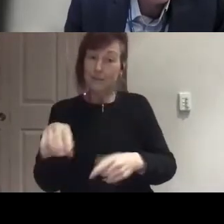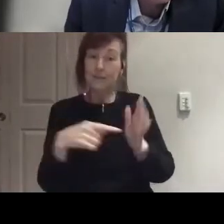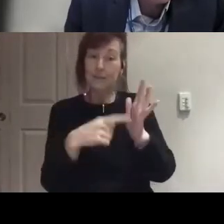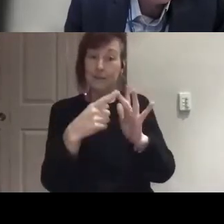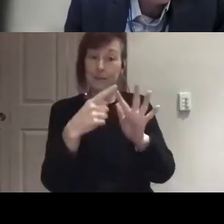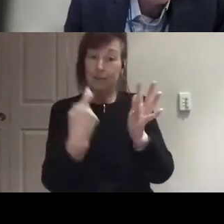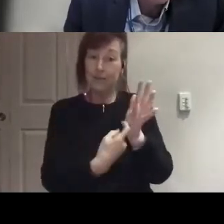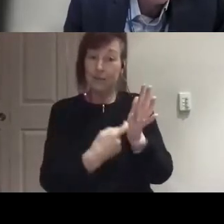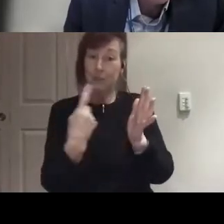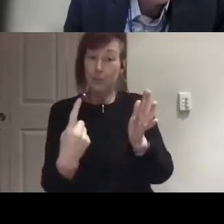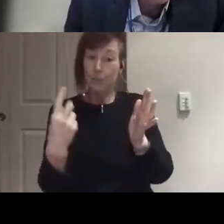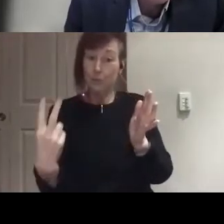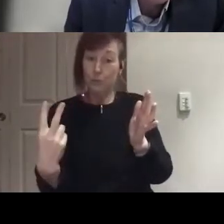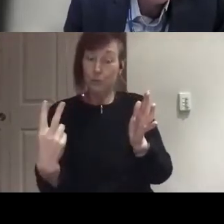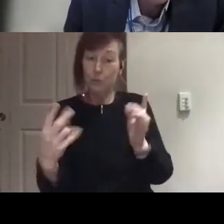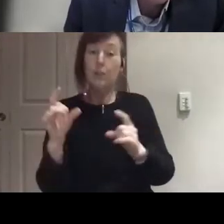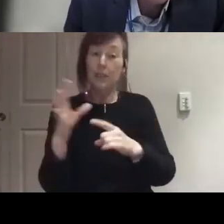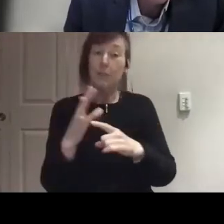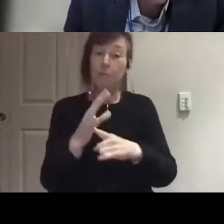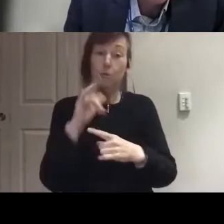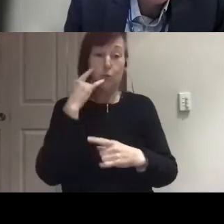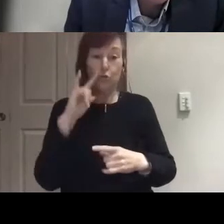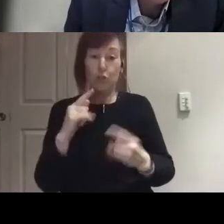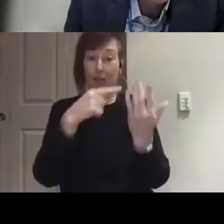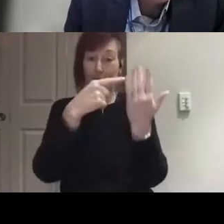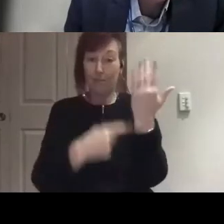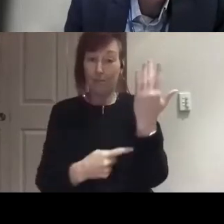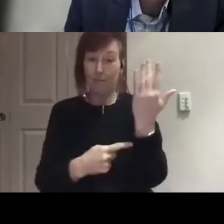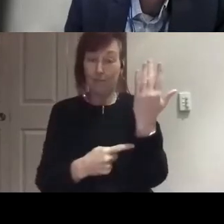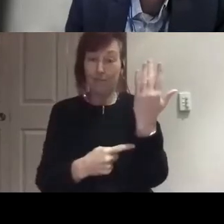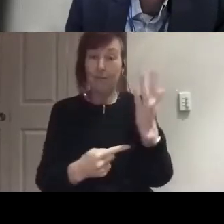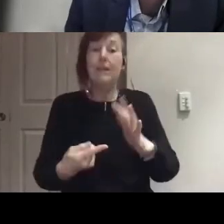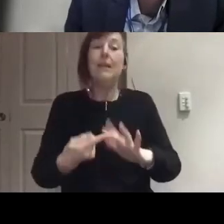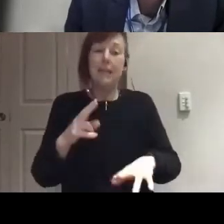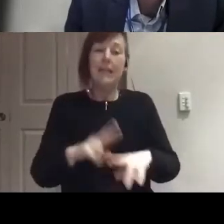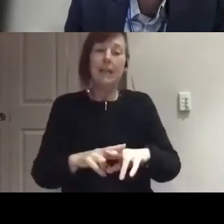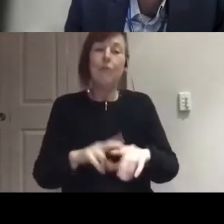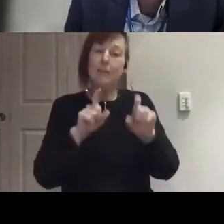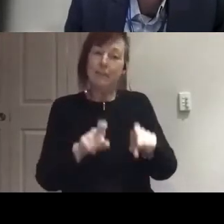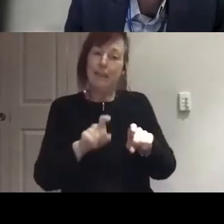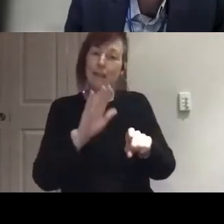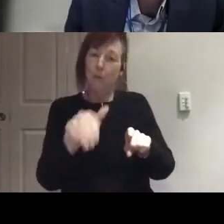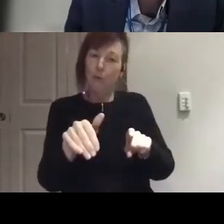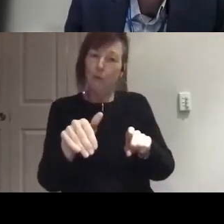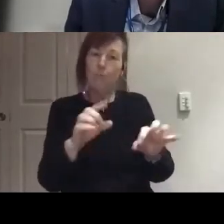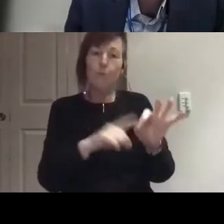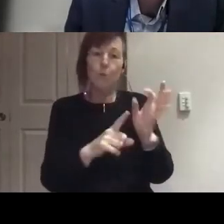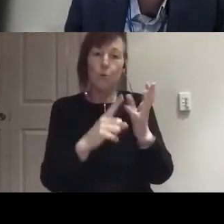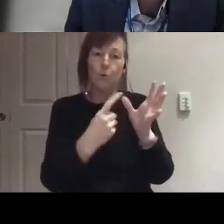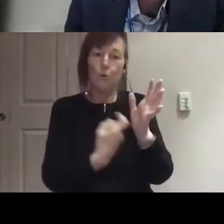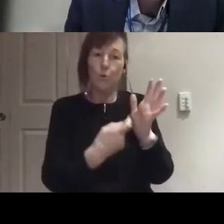exposure sites. If you're already in quarantine, it's very important that you stay in quarantine, you know and understand the